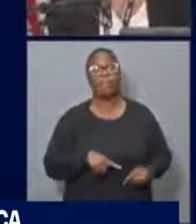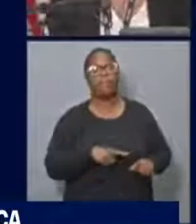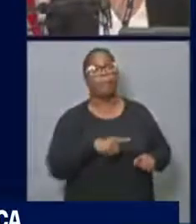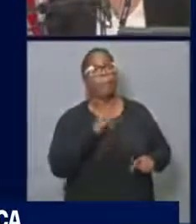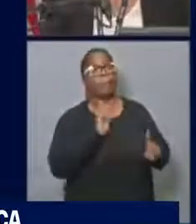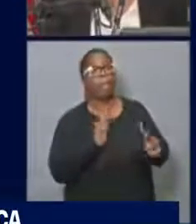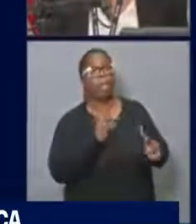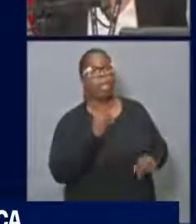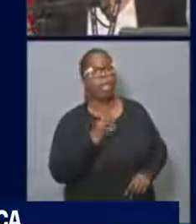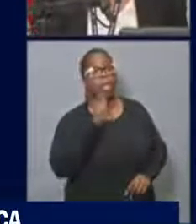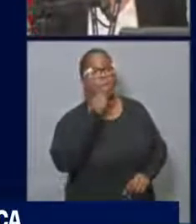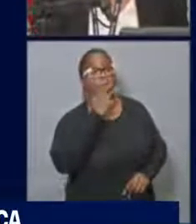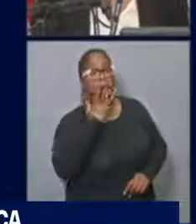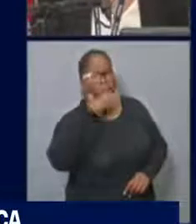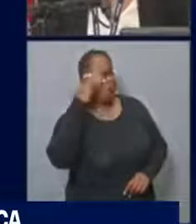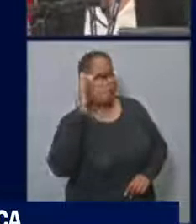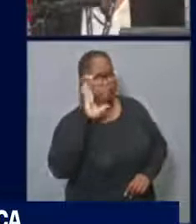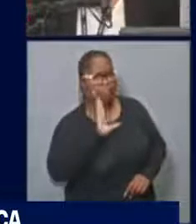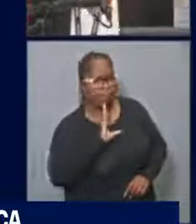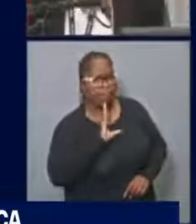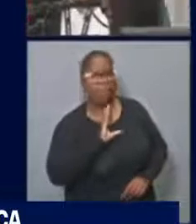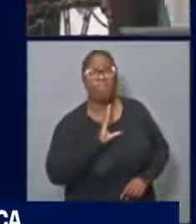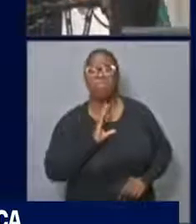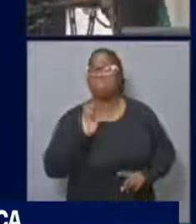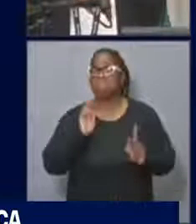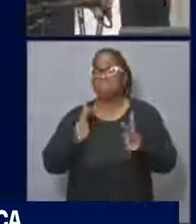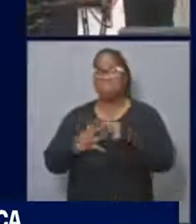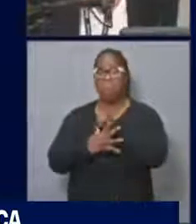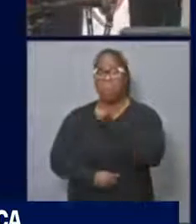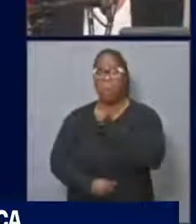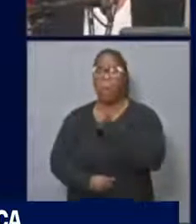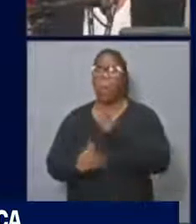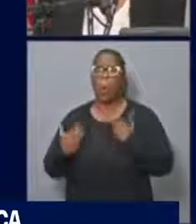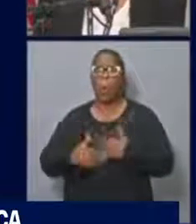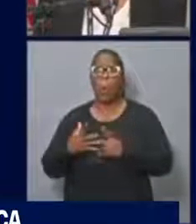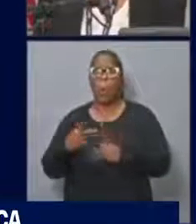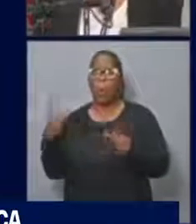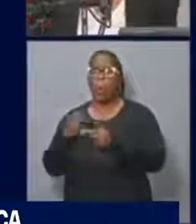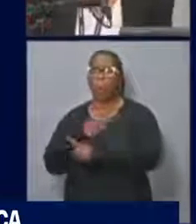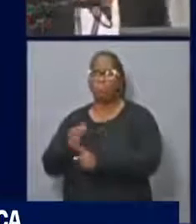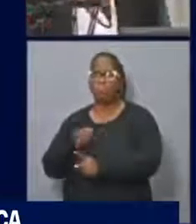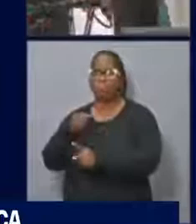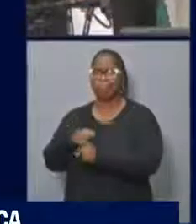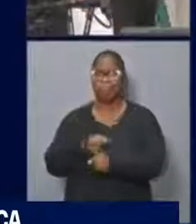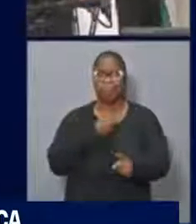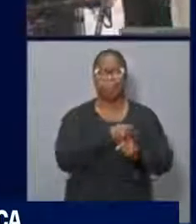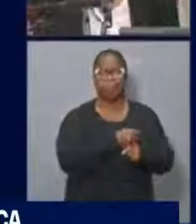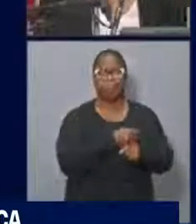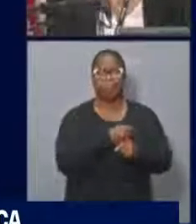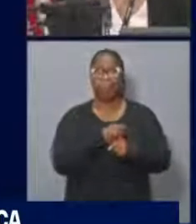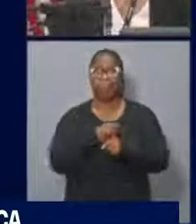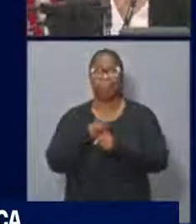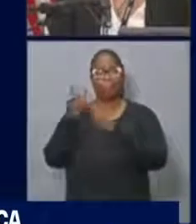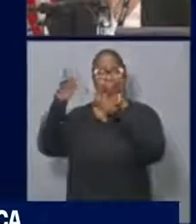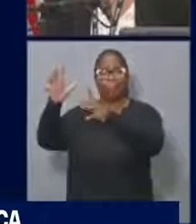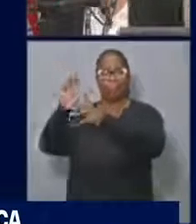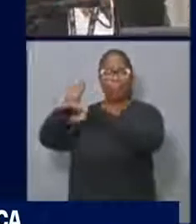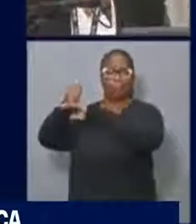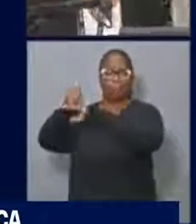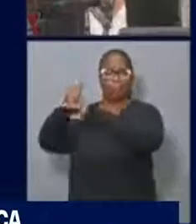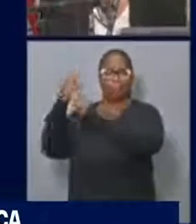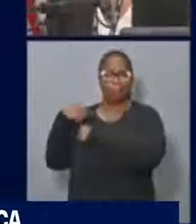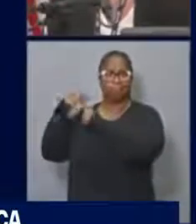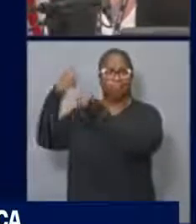brunt of this virus. Systematic racism and discrimination remain root causes and the main drivers of